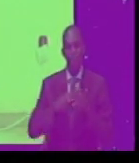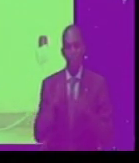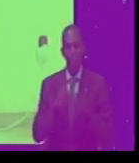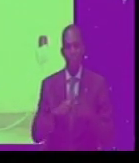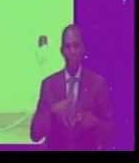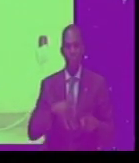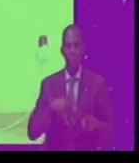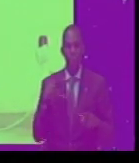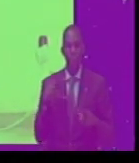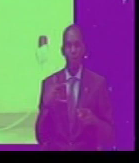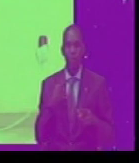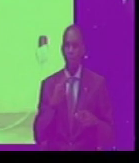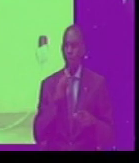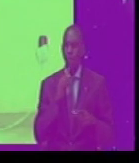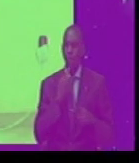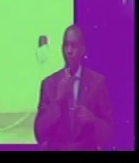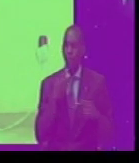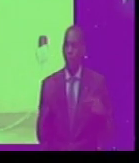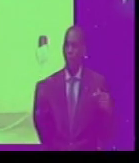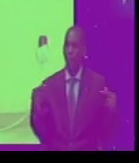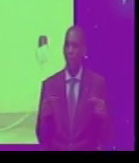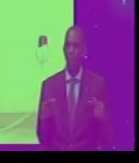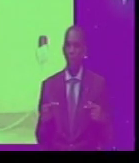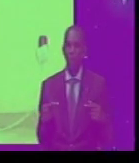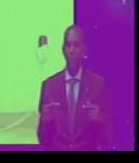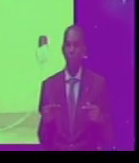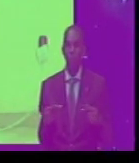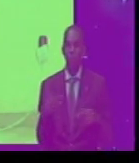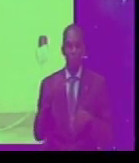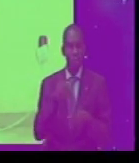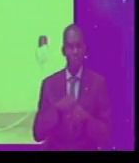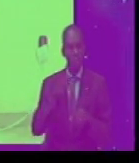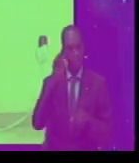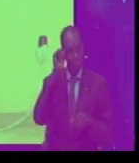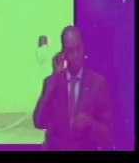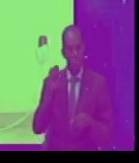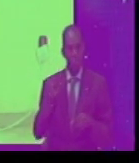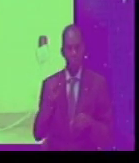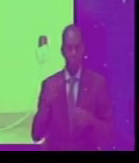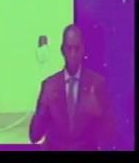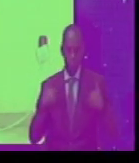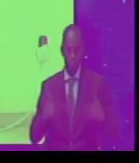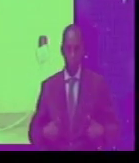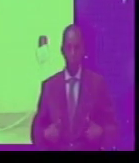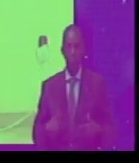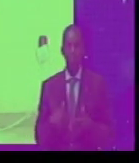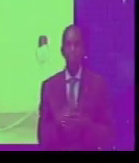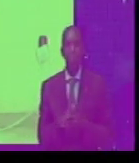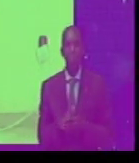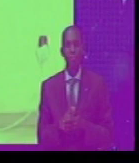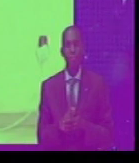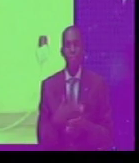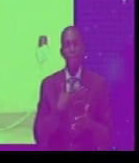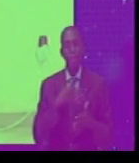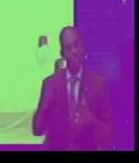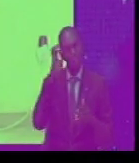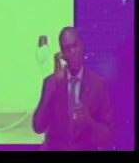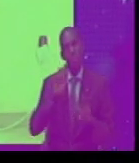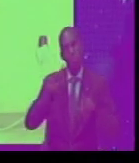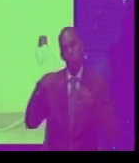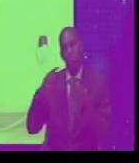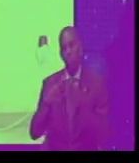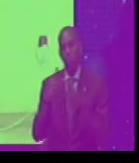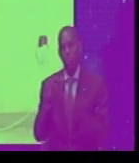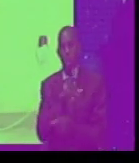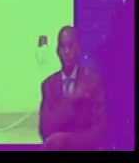a few years ago, that I began to feel this pain, sharp pain, in my lower